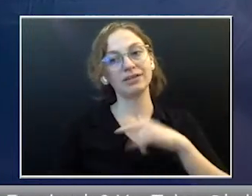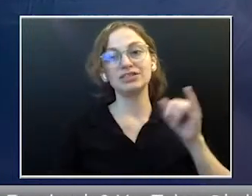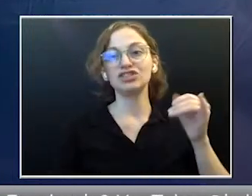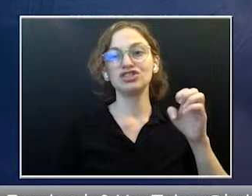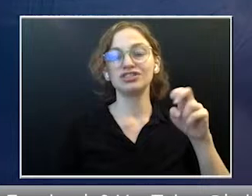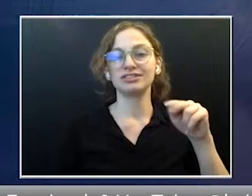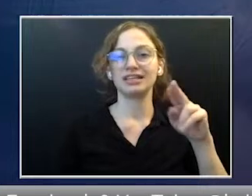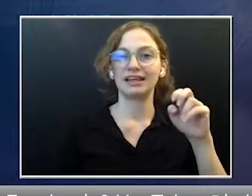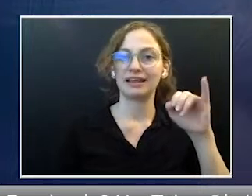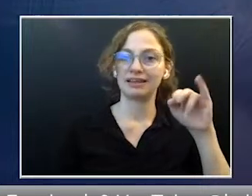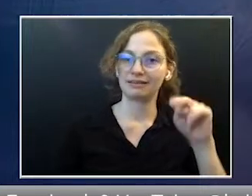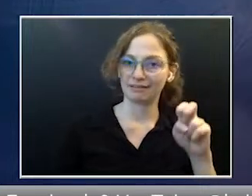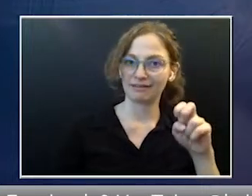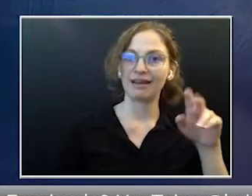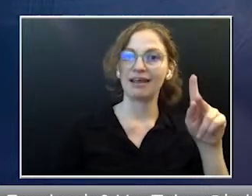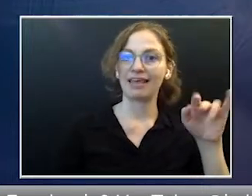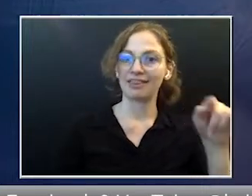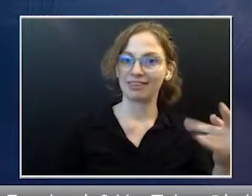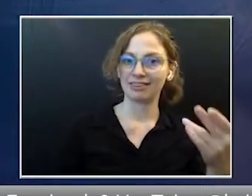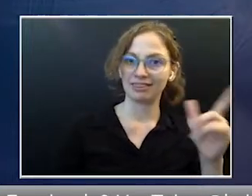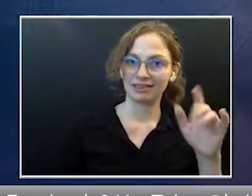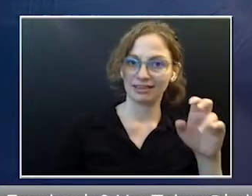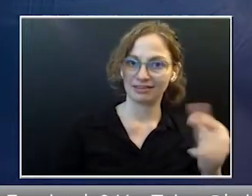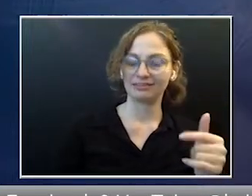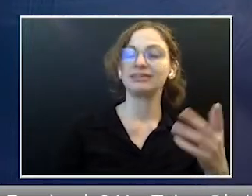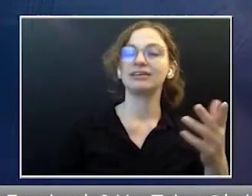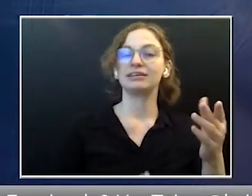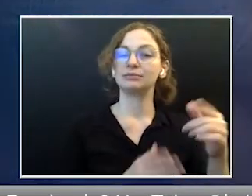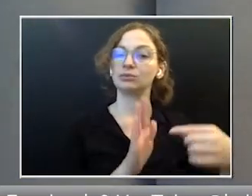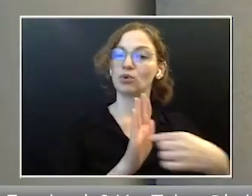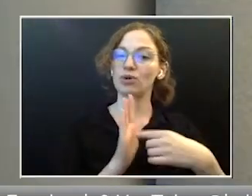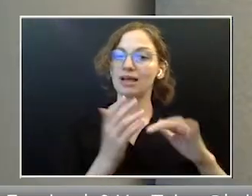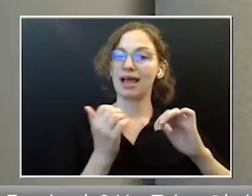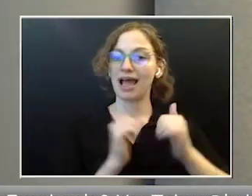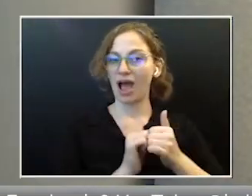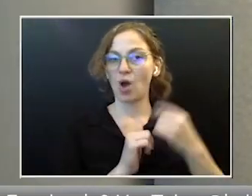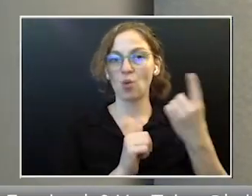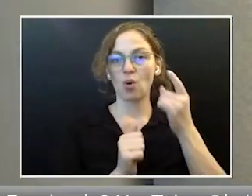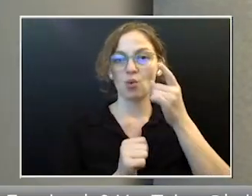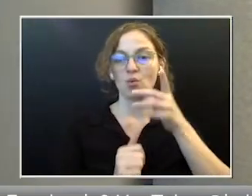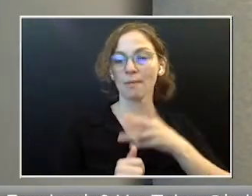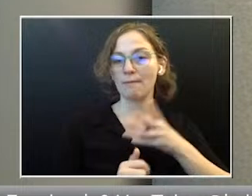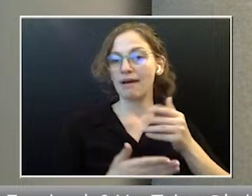Candiano found her strength to help her win the fight of her life.